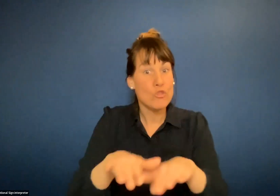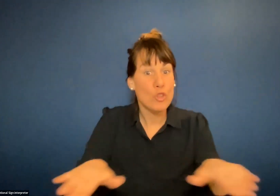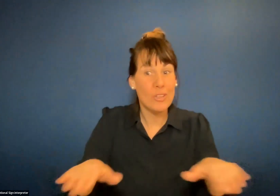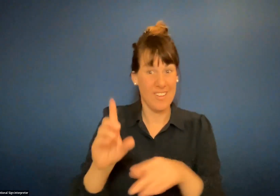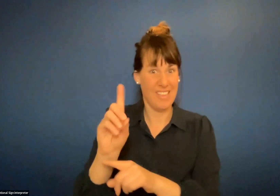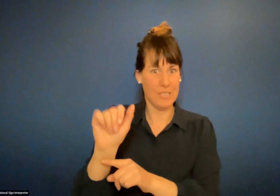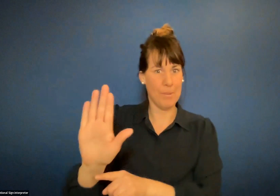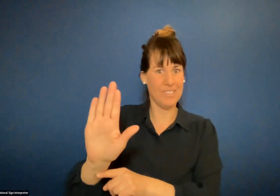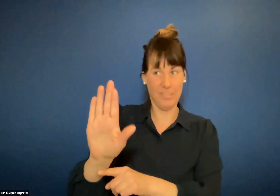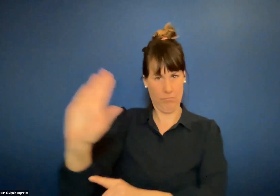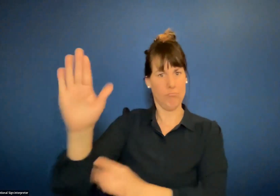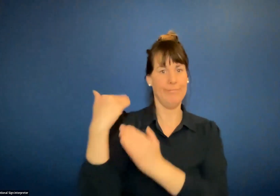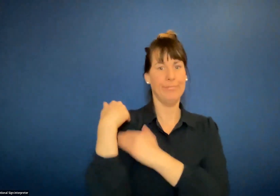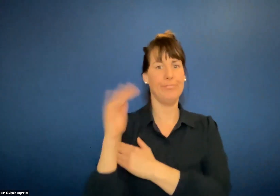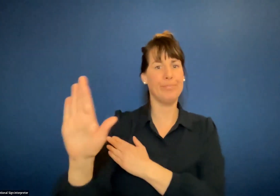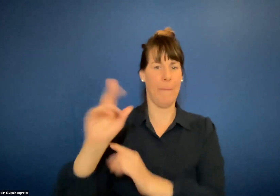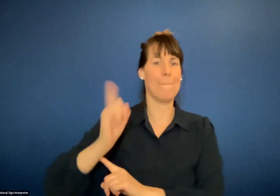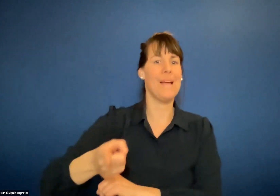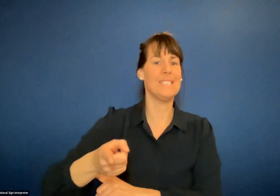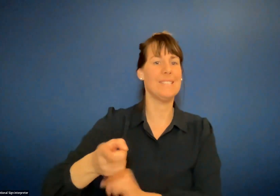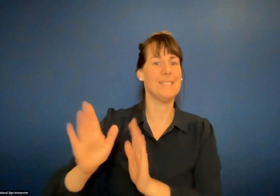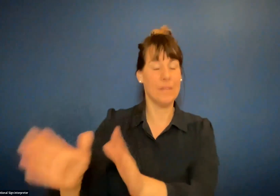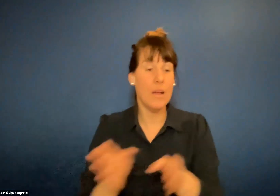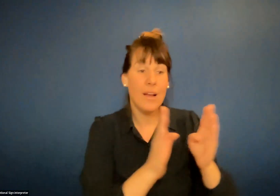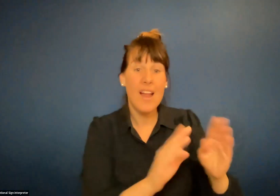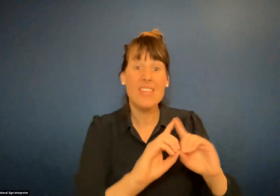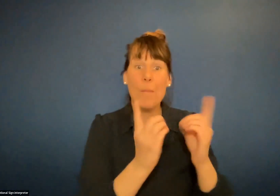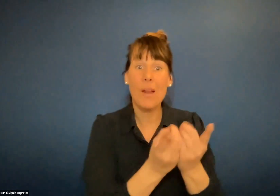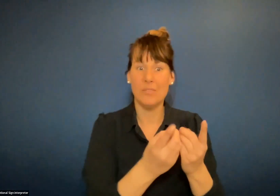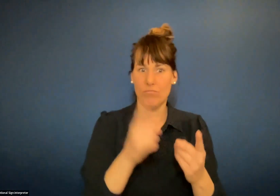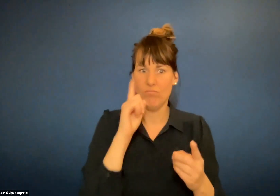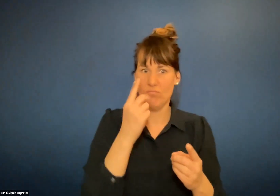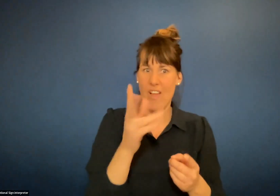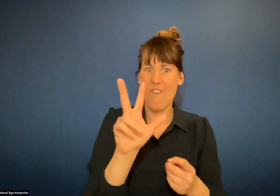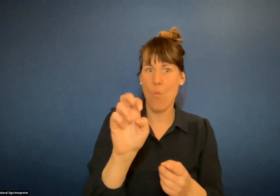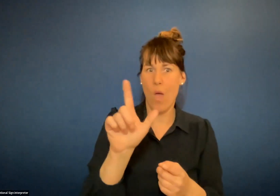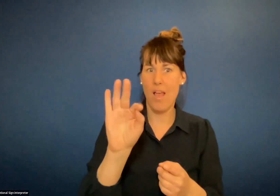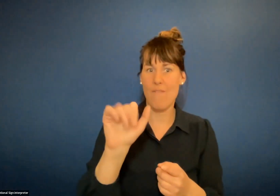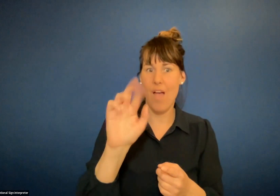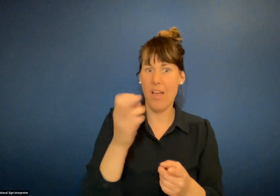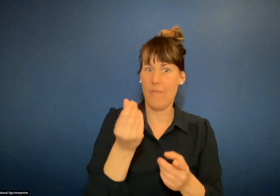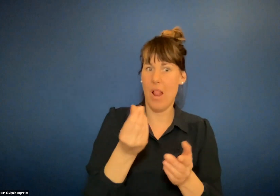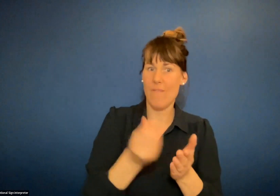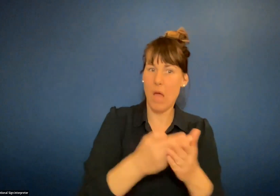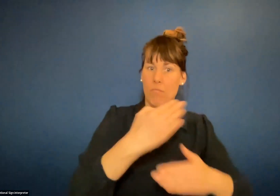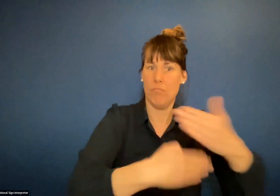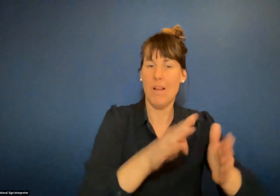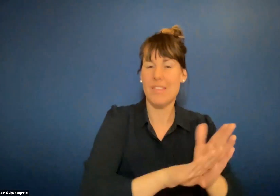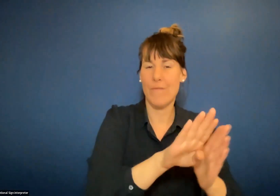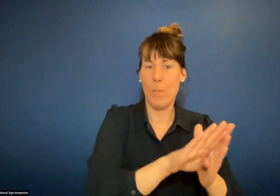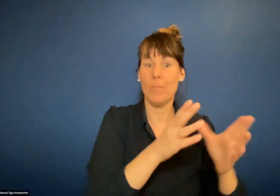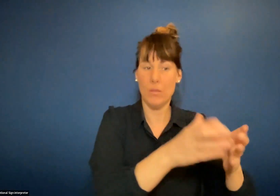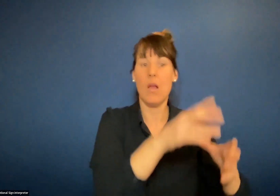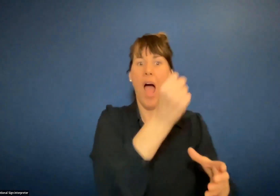also another set of different programs and activities for persons with disabilities. And these